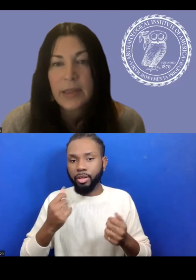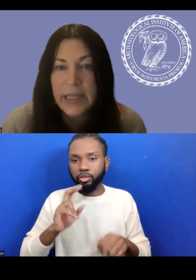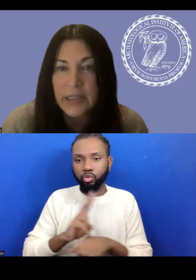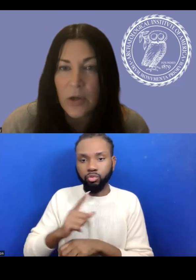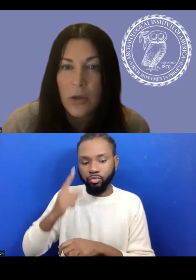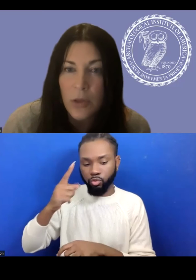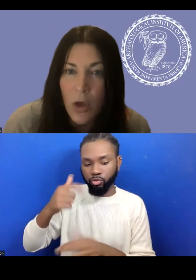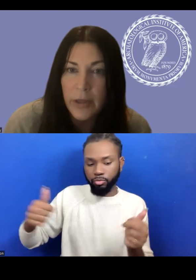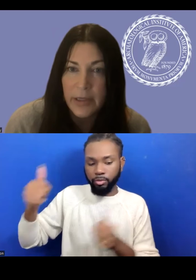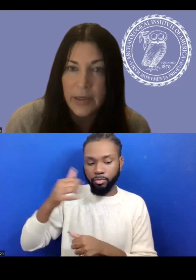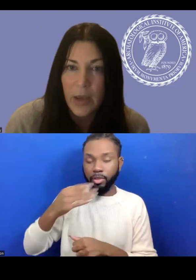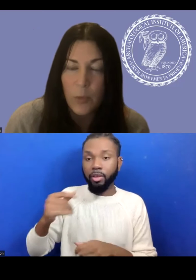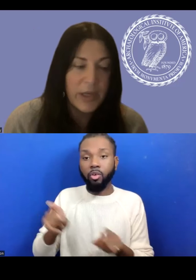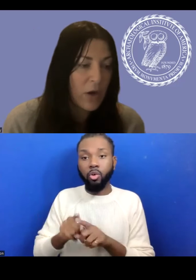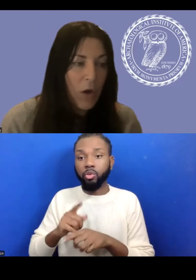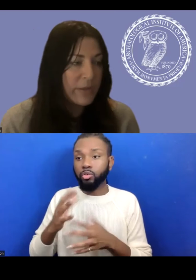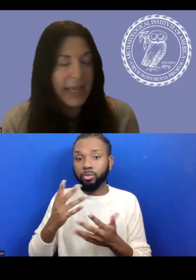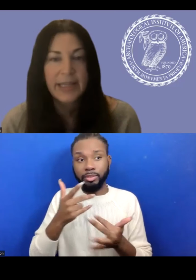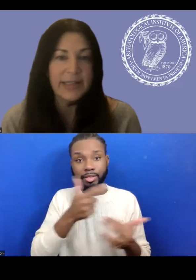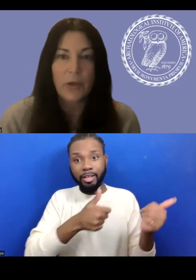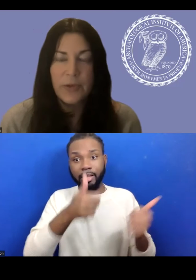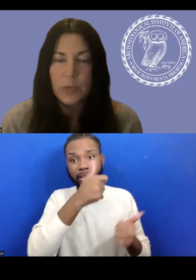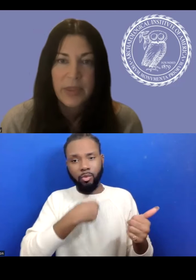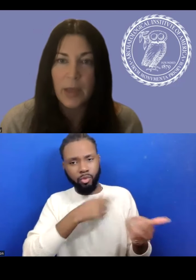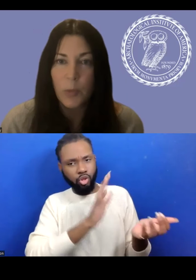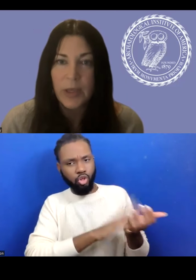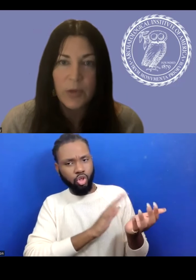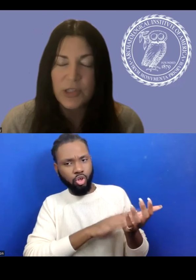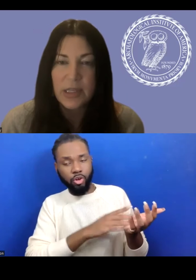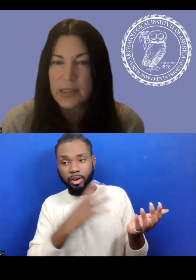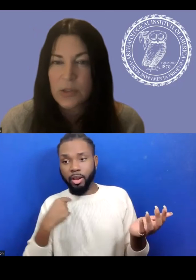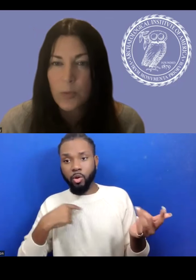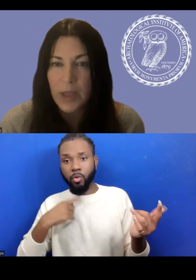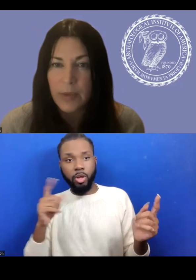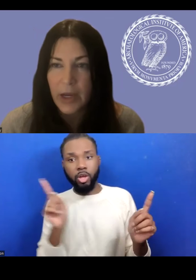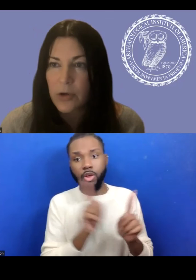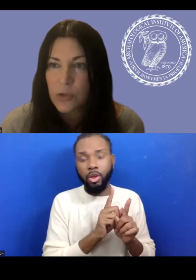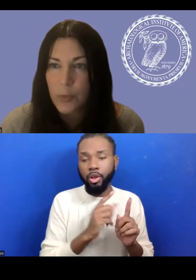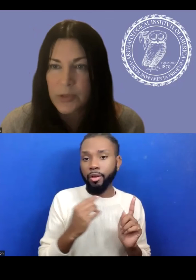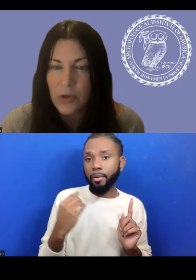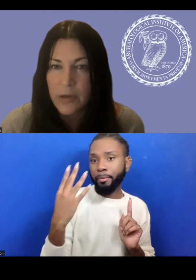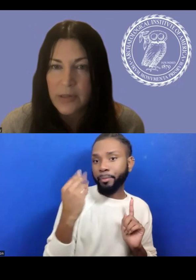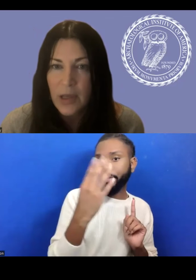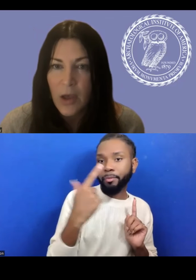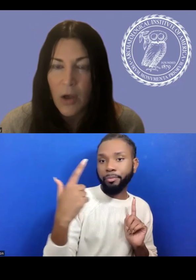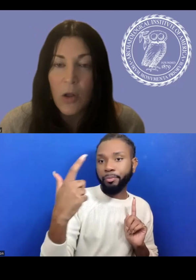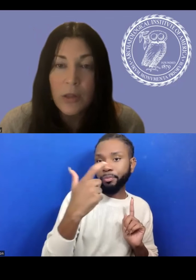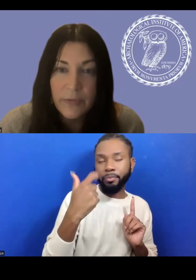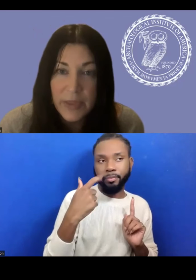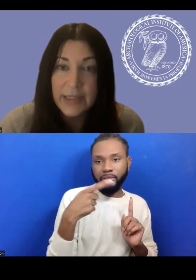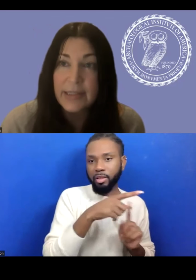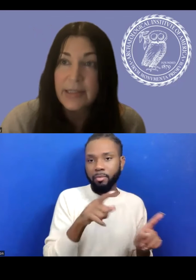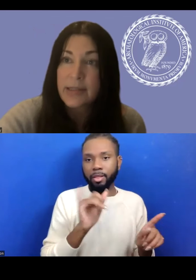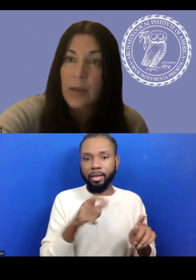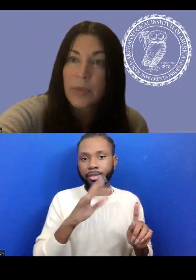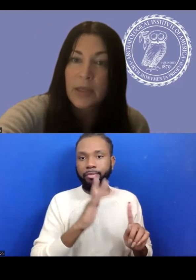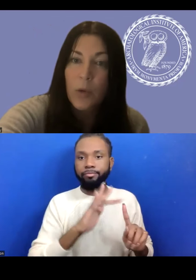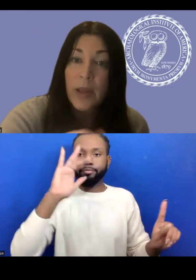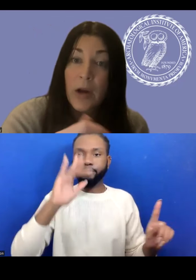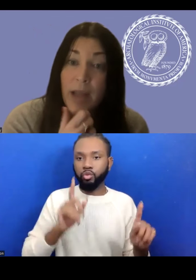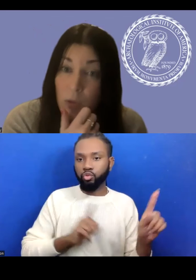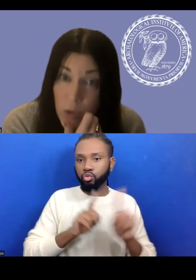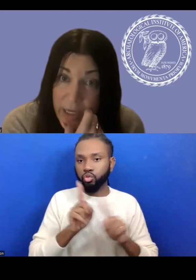the elite are lauded and we are all taking selfies with them and we just consume them like our superstars. All of this is